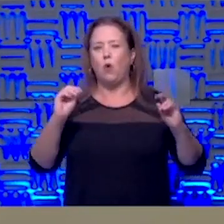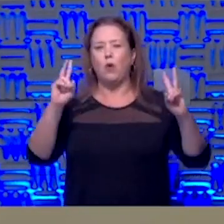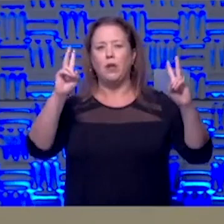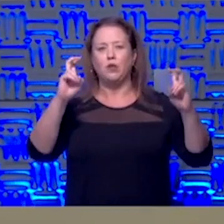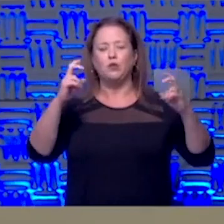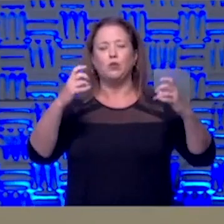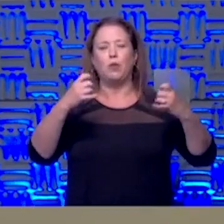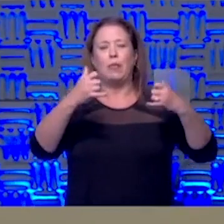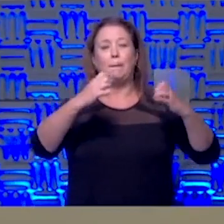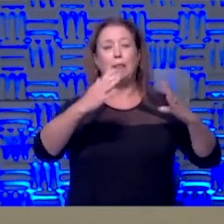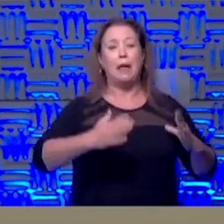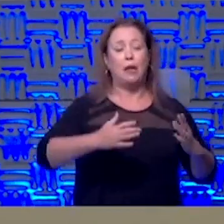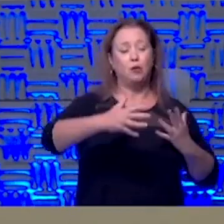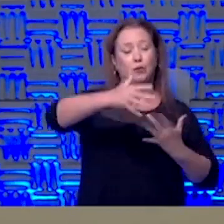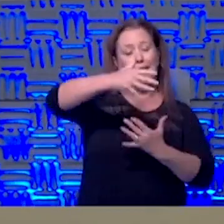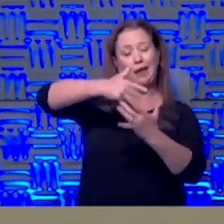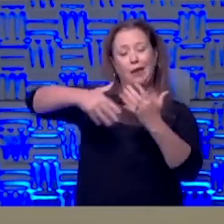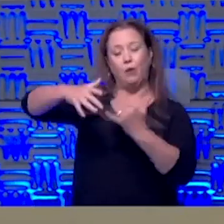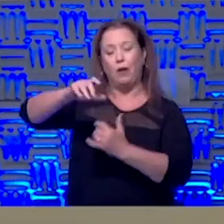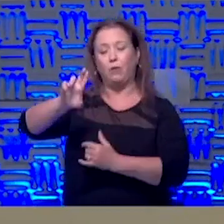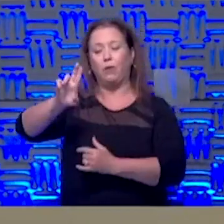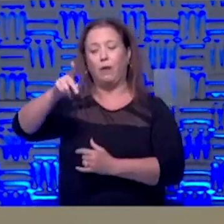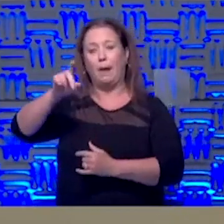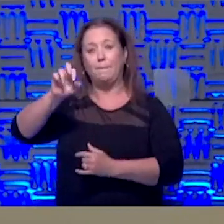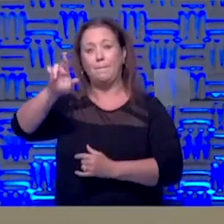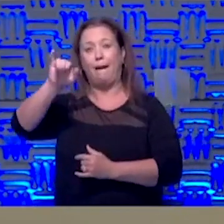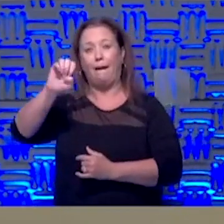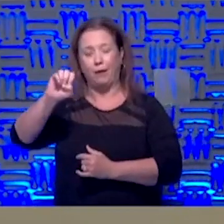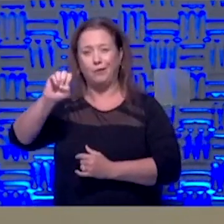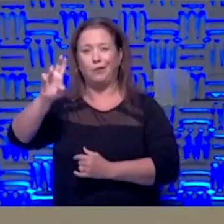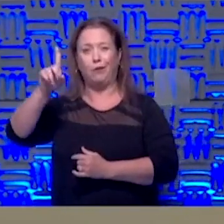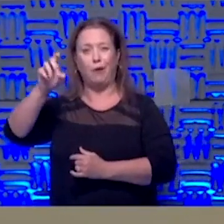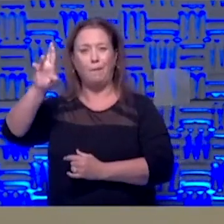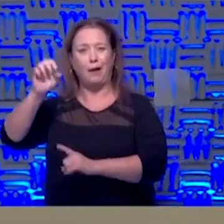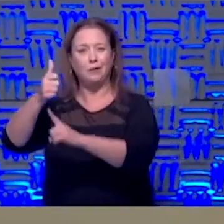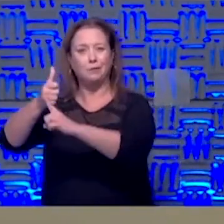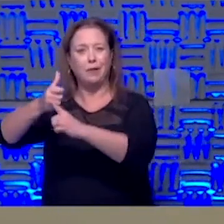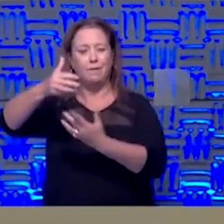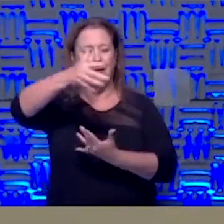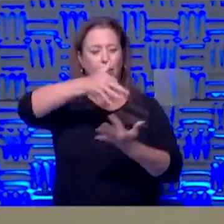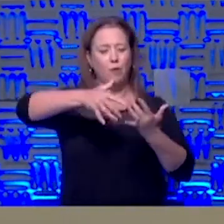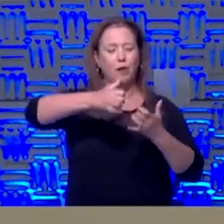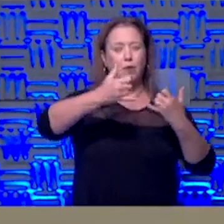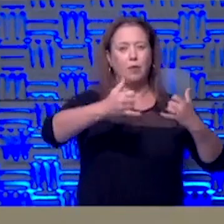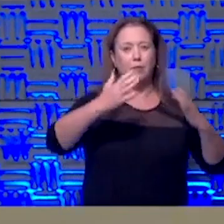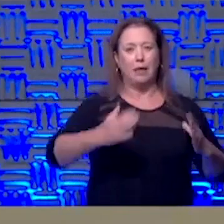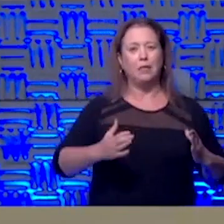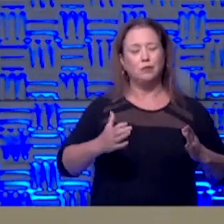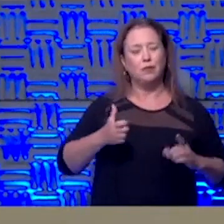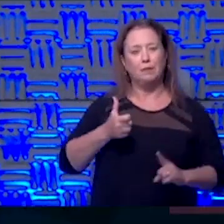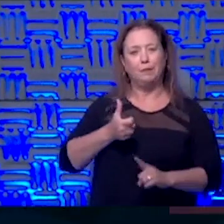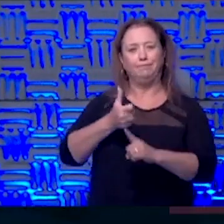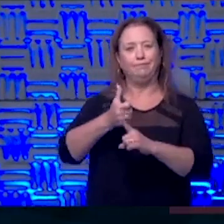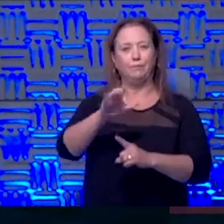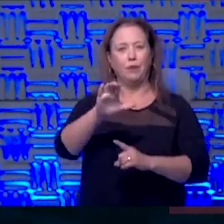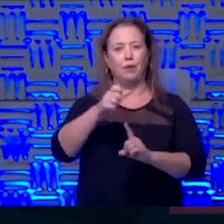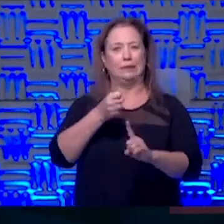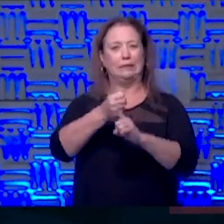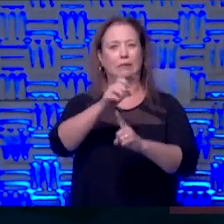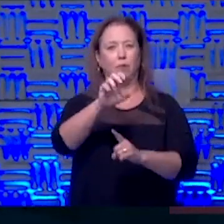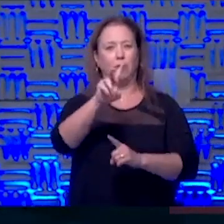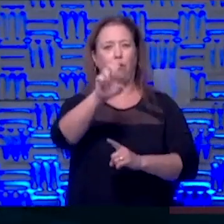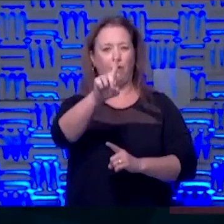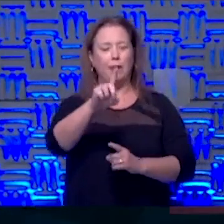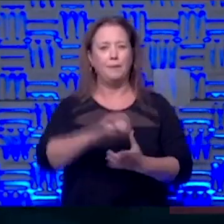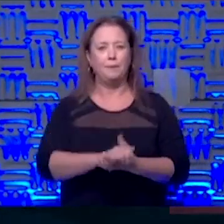with umpires or umpires interacting with players that have been COVID. So, all